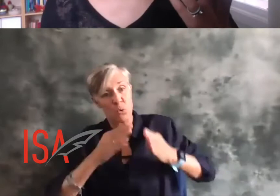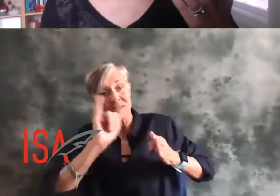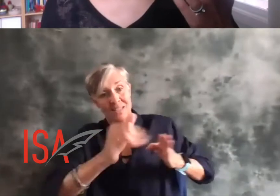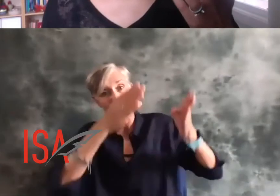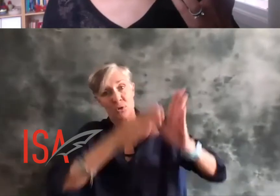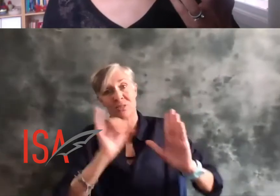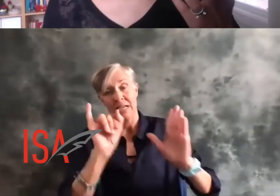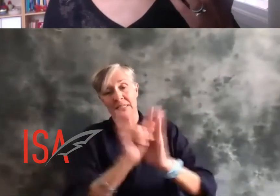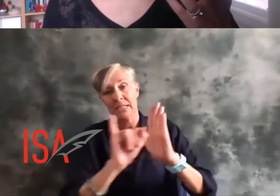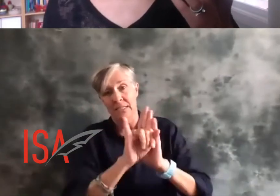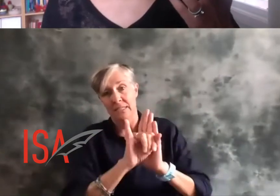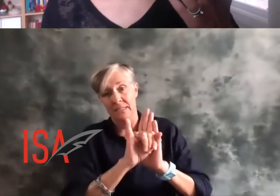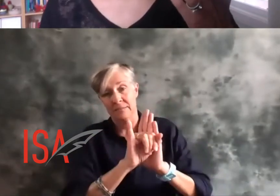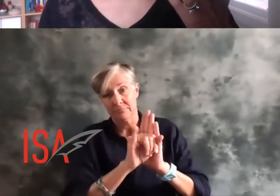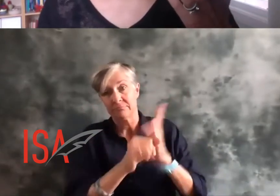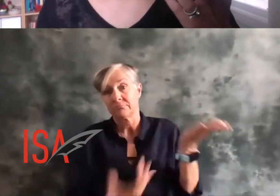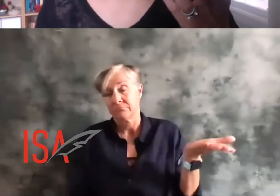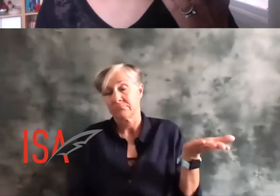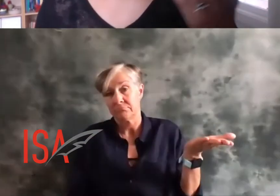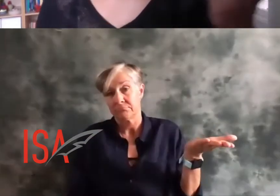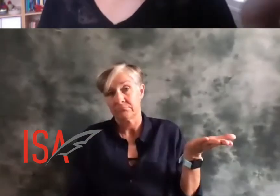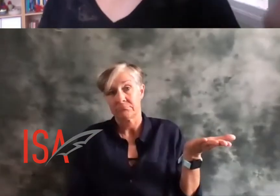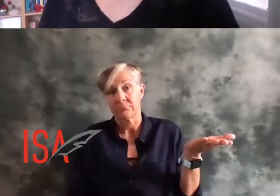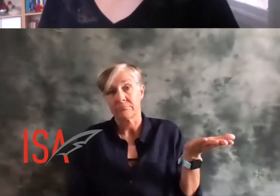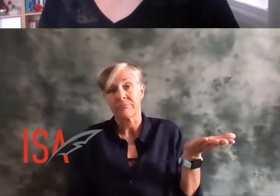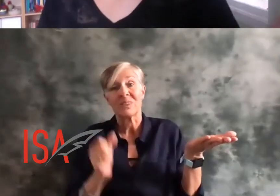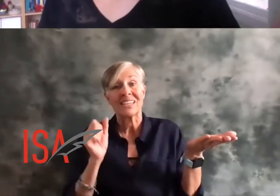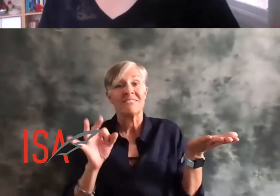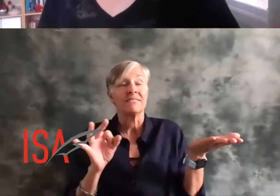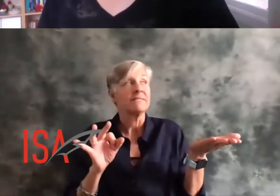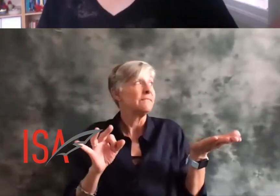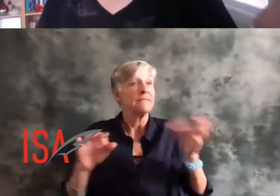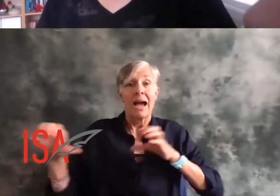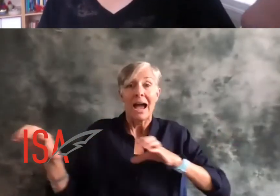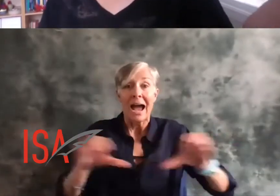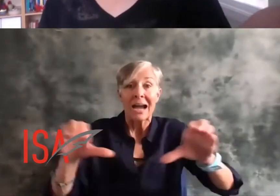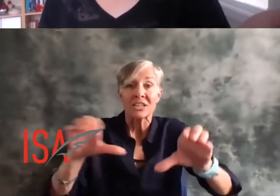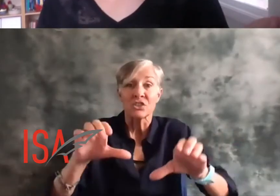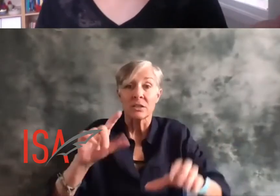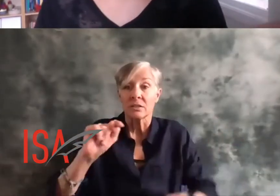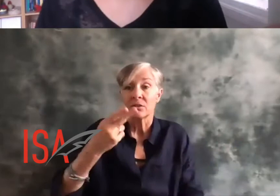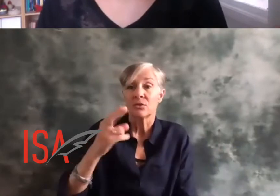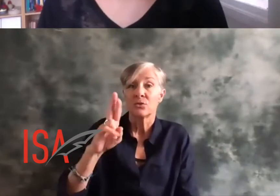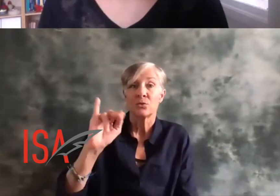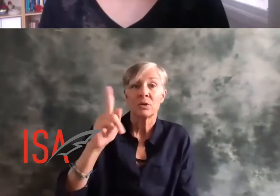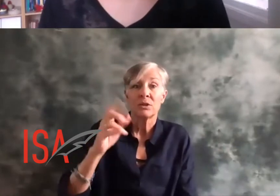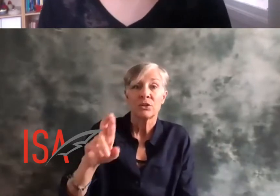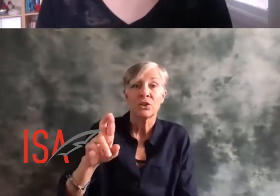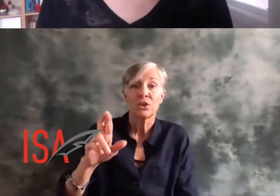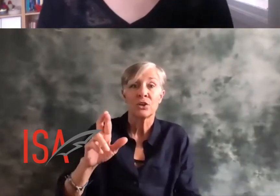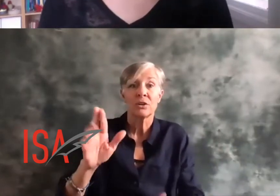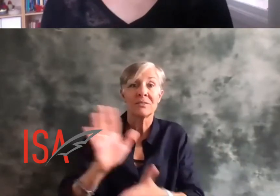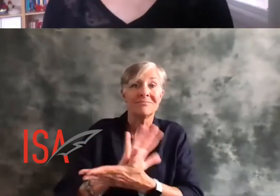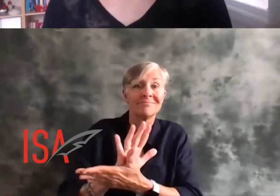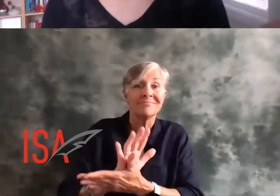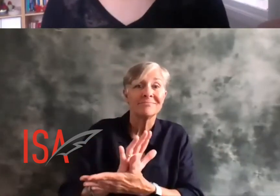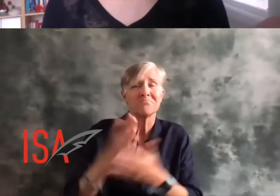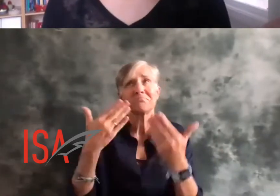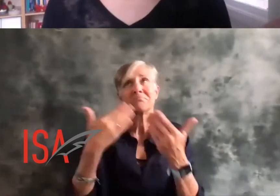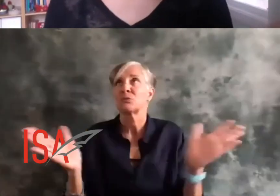right? Because if it's an action thriller, say, that's fairly